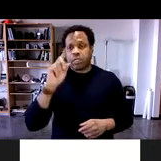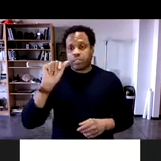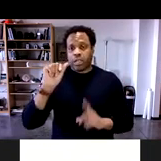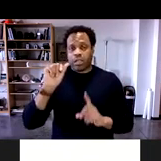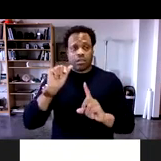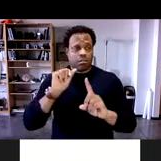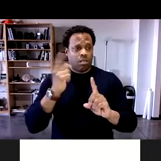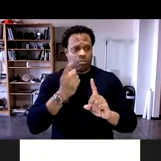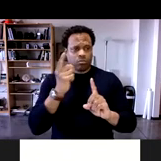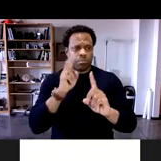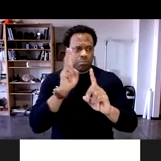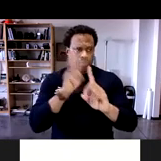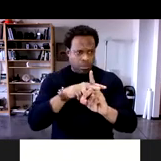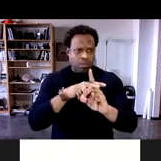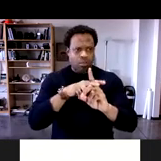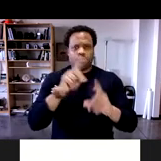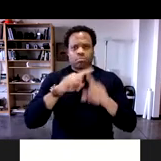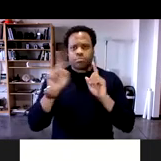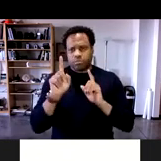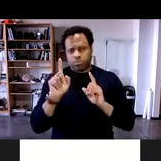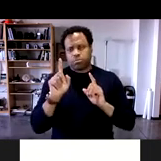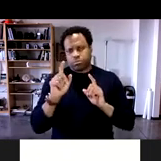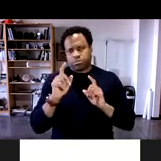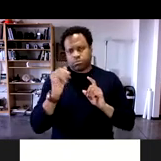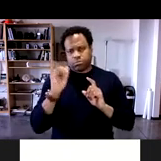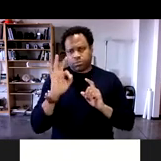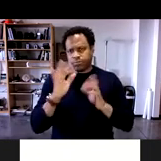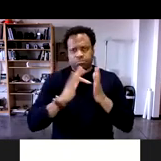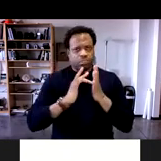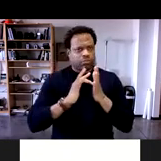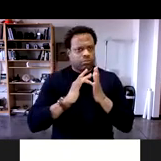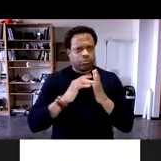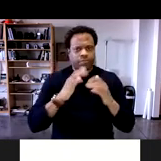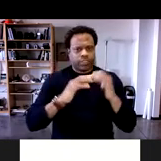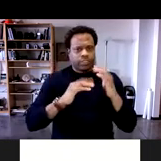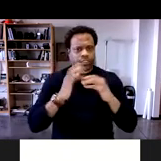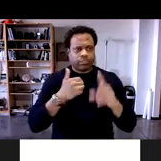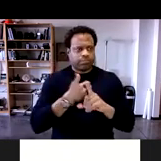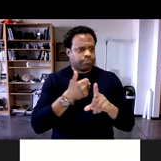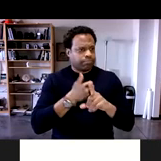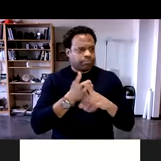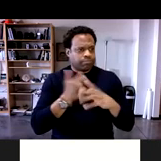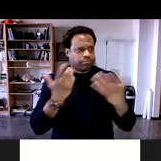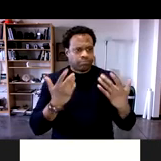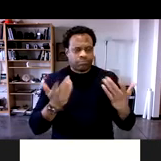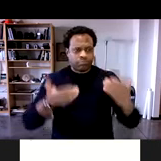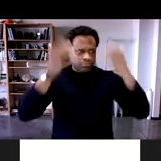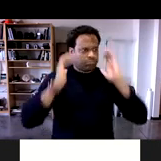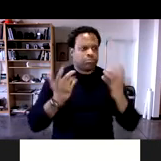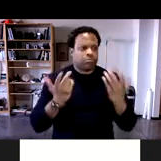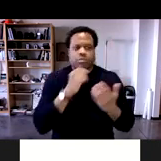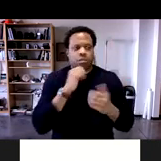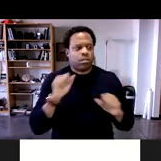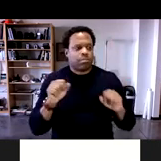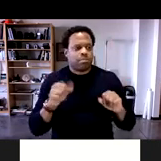So this slide is pretty self-explanatory. So the ADA always applies, but we know if the medical